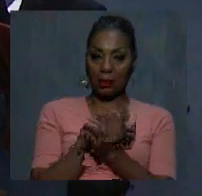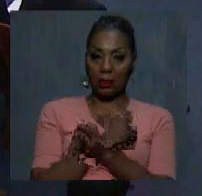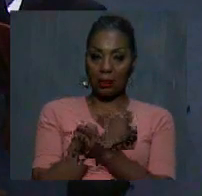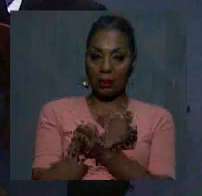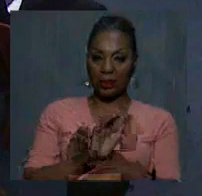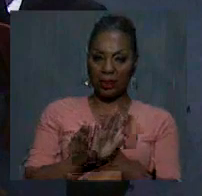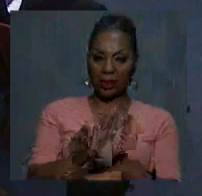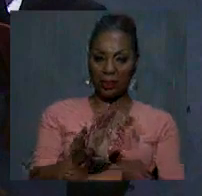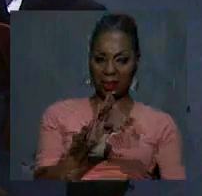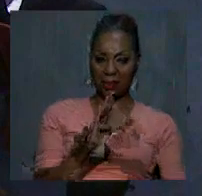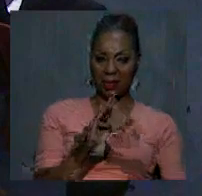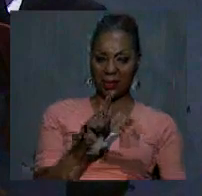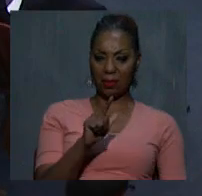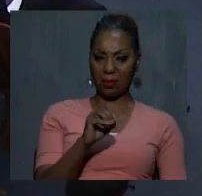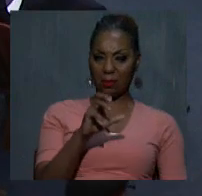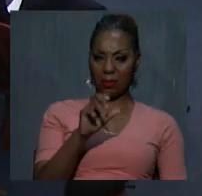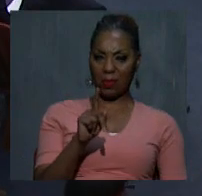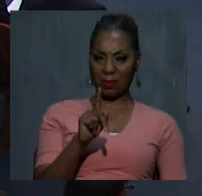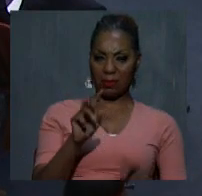explain